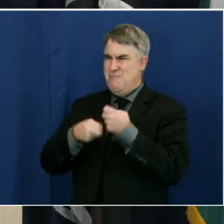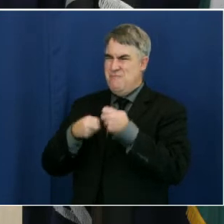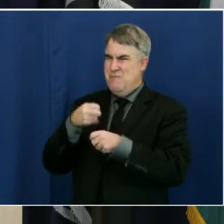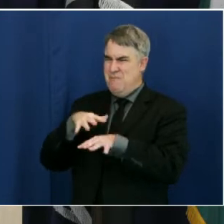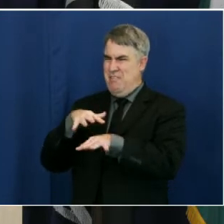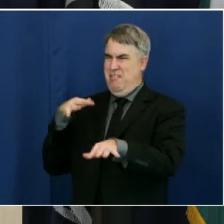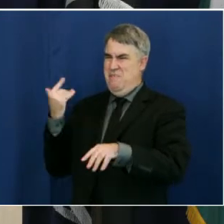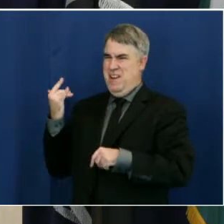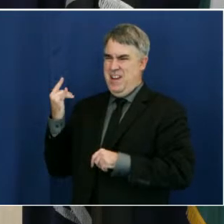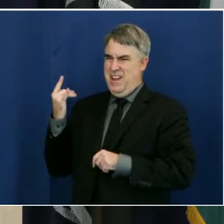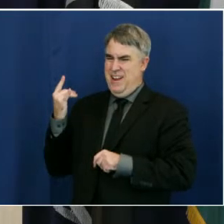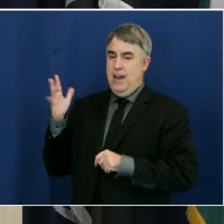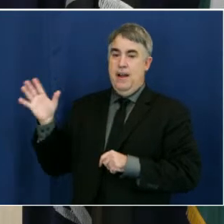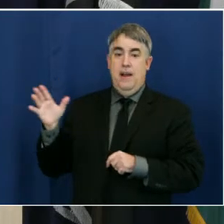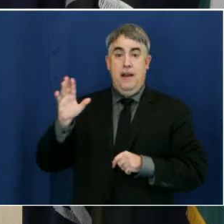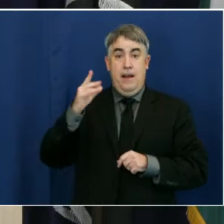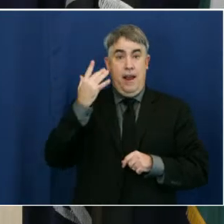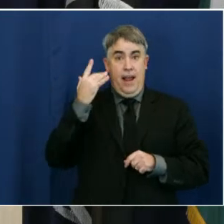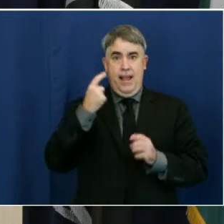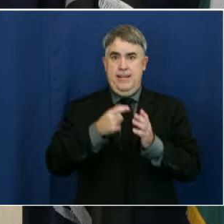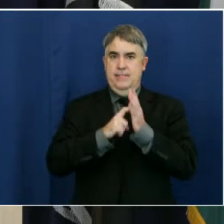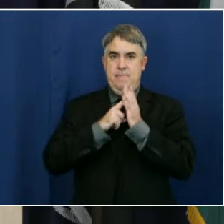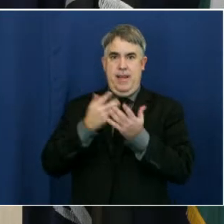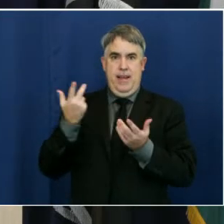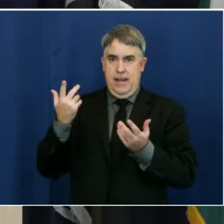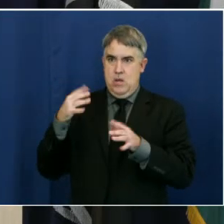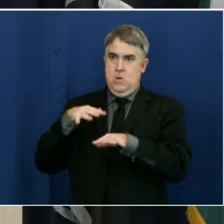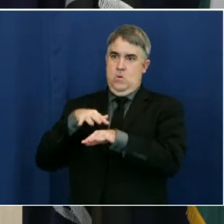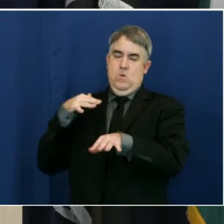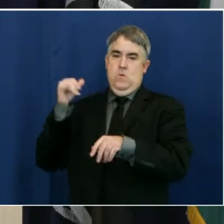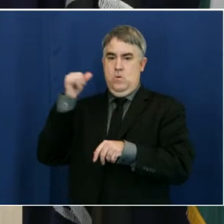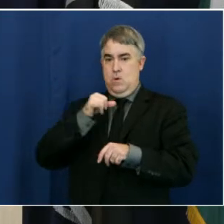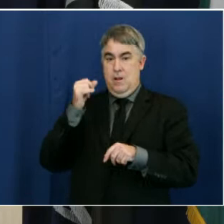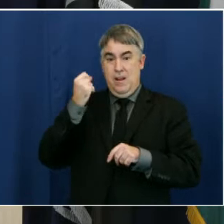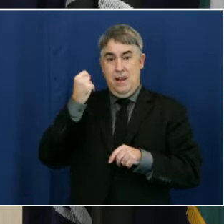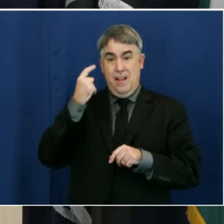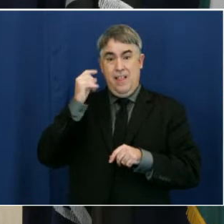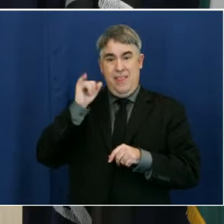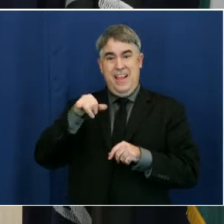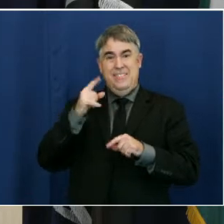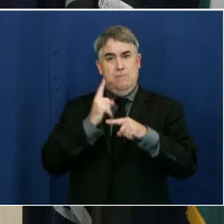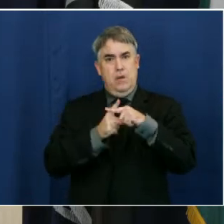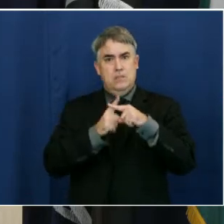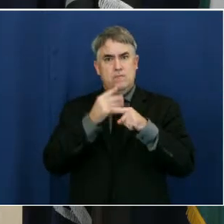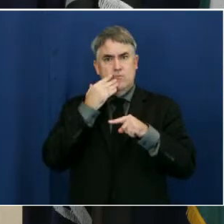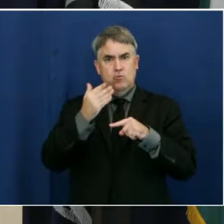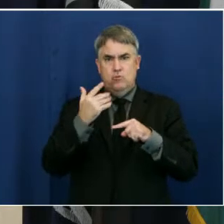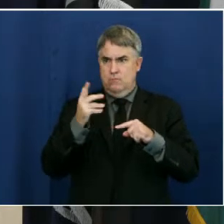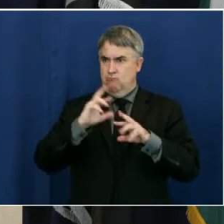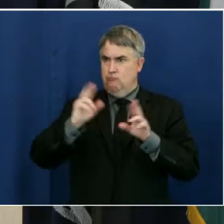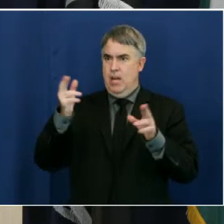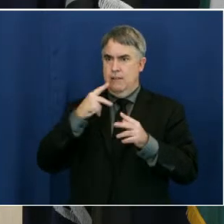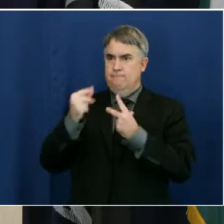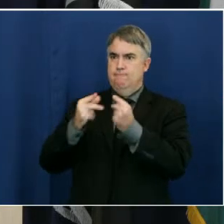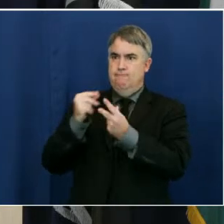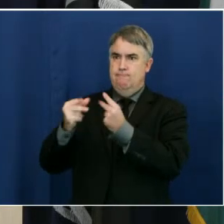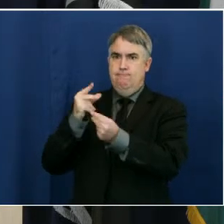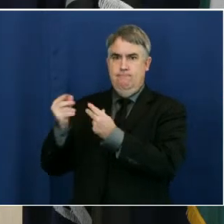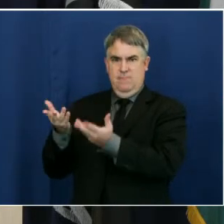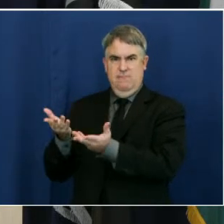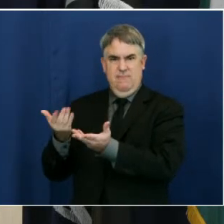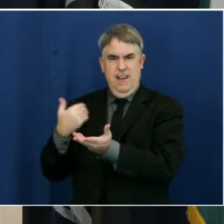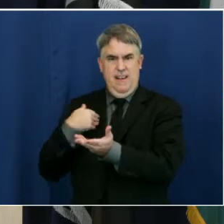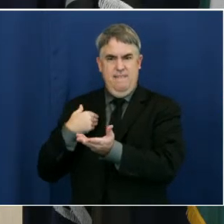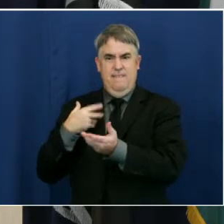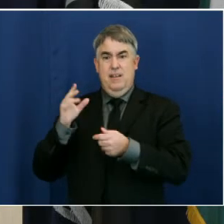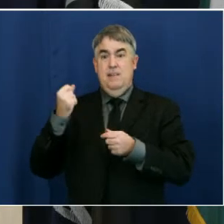just a tremendous demand, which is a good thing. In many ways, the number of people who want to get the vaccine